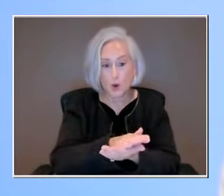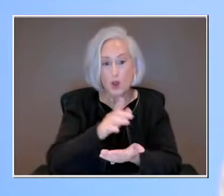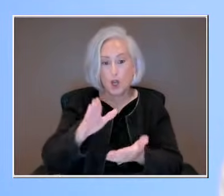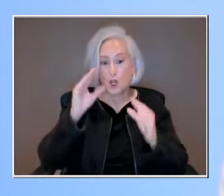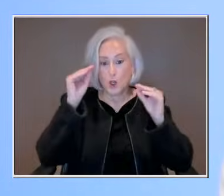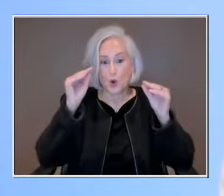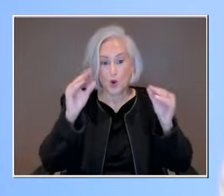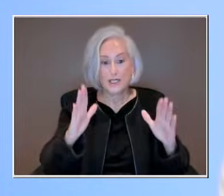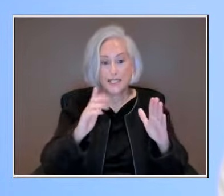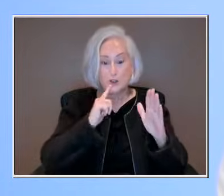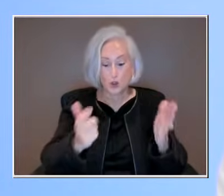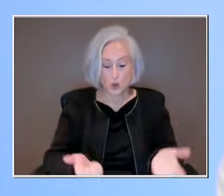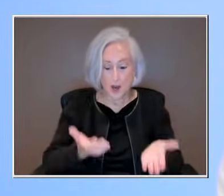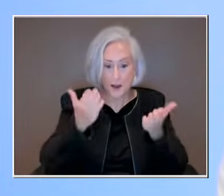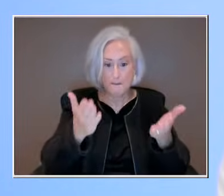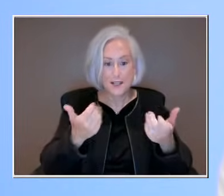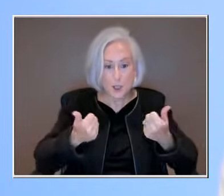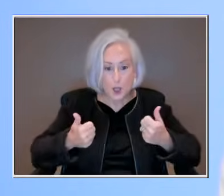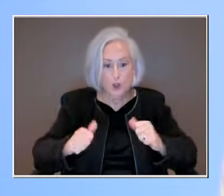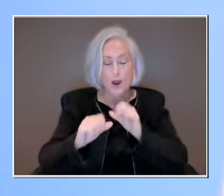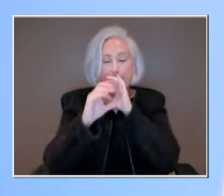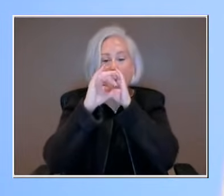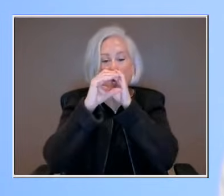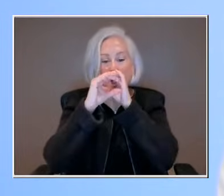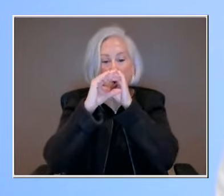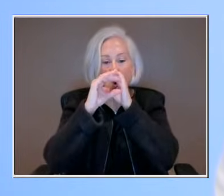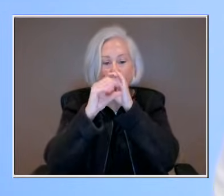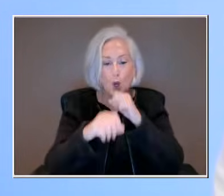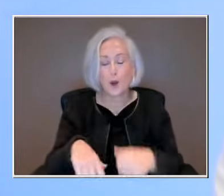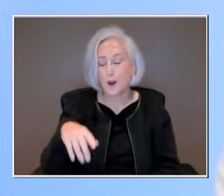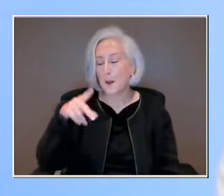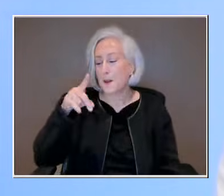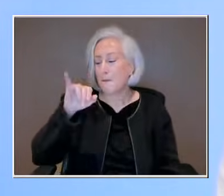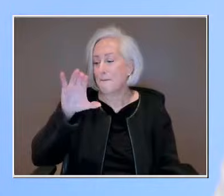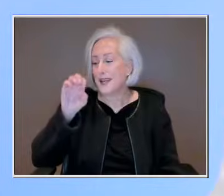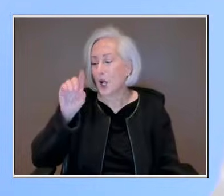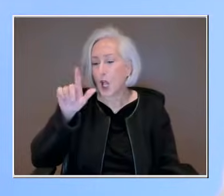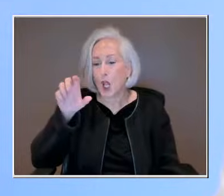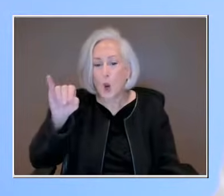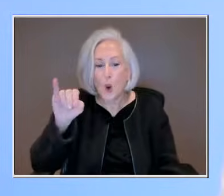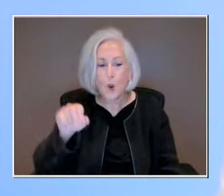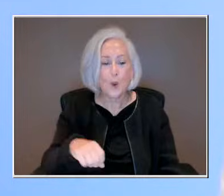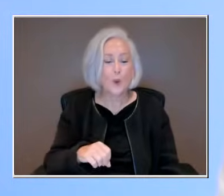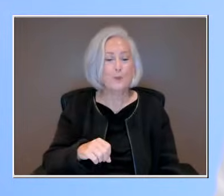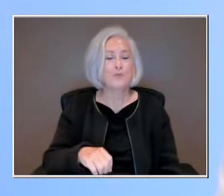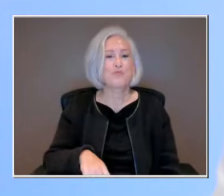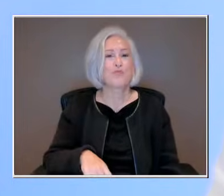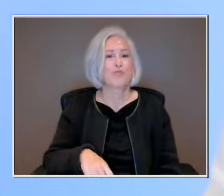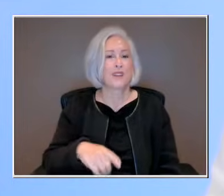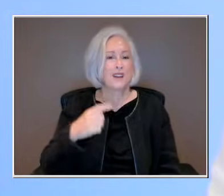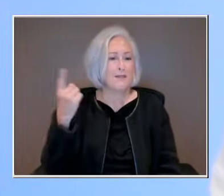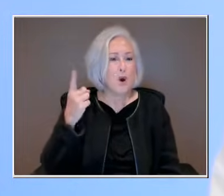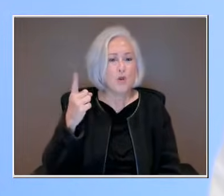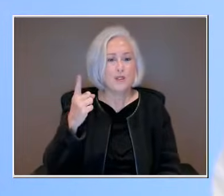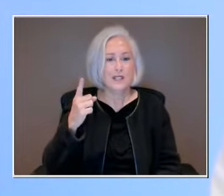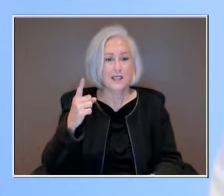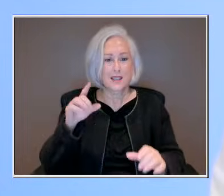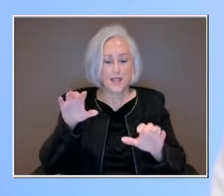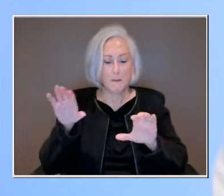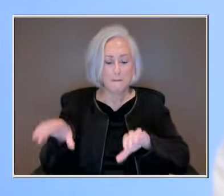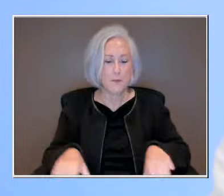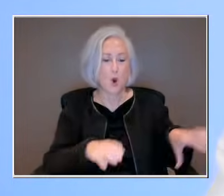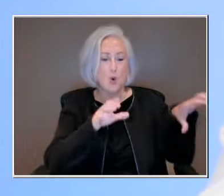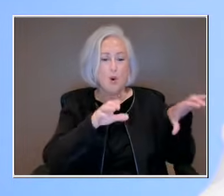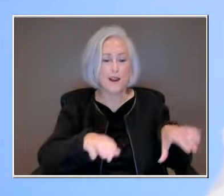try a recorder, right? Yeah, I think or all the of piccolo. us, right? Anything. Yeah. And part of it is just the motion of movement, or